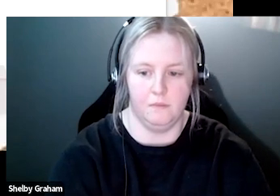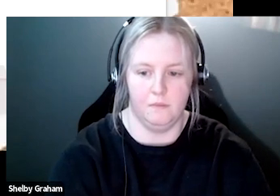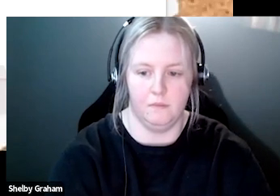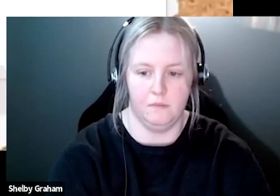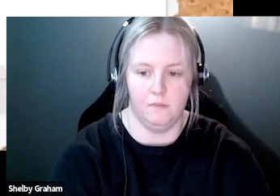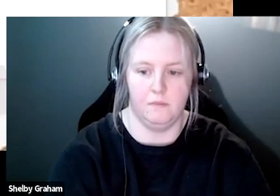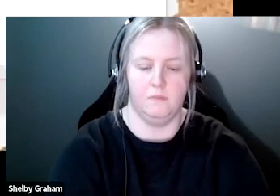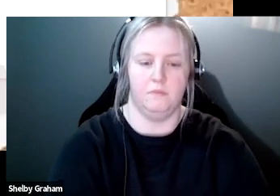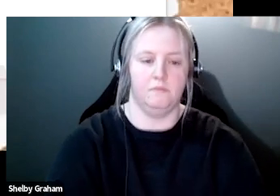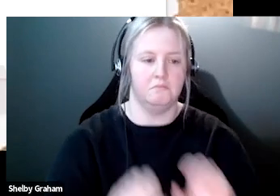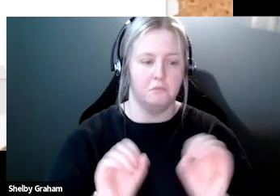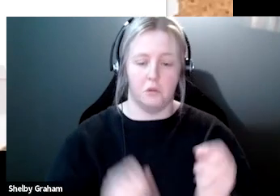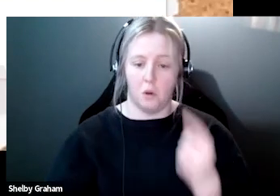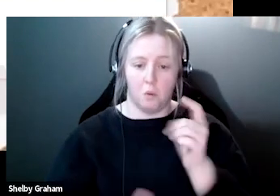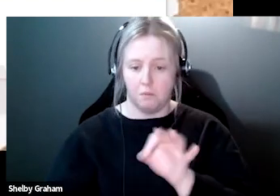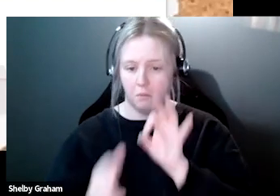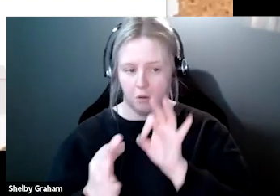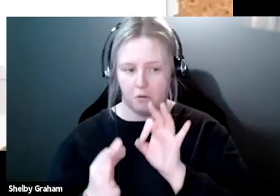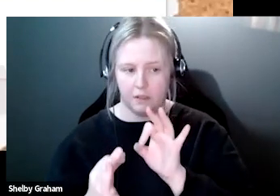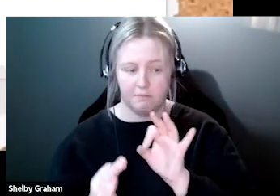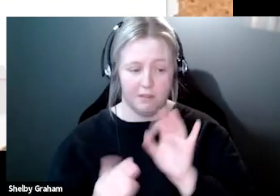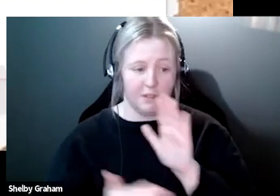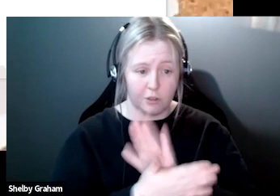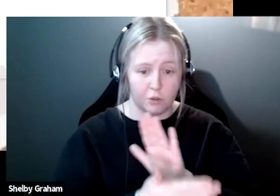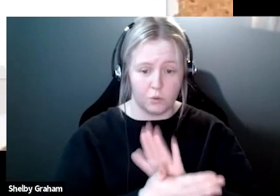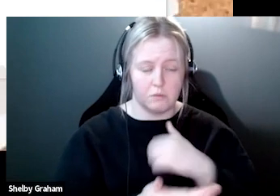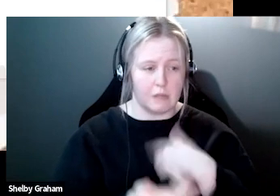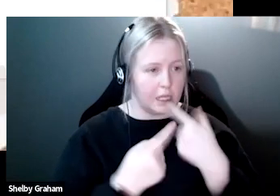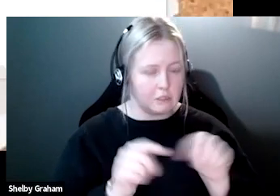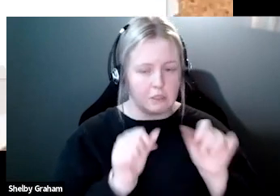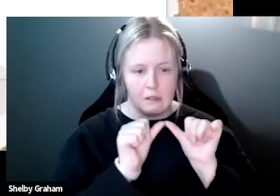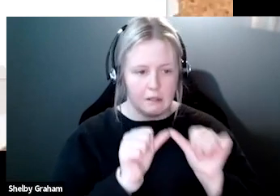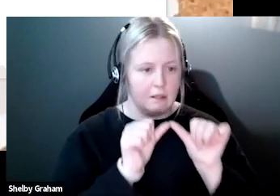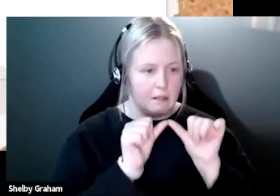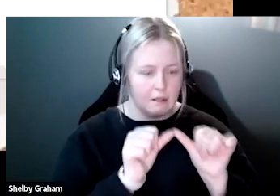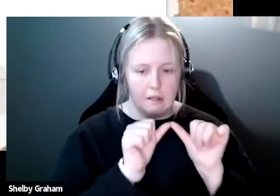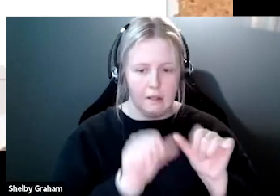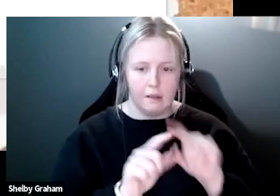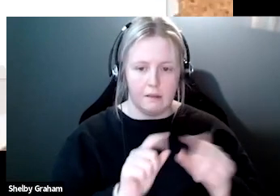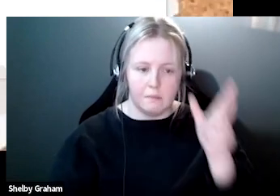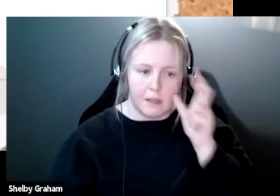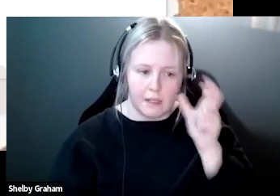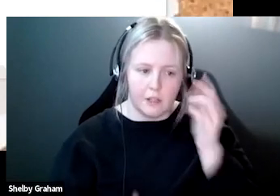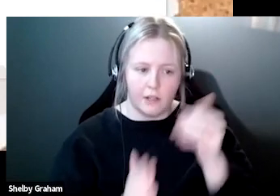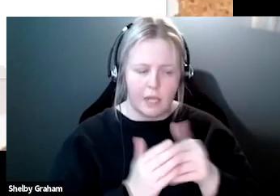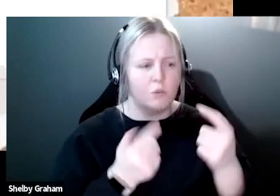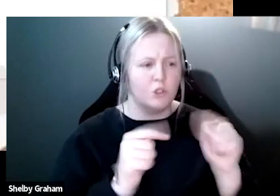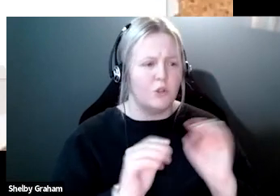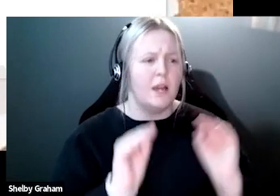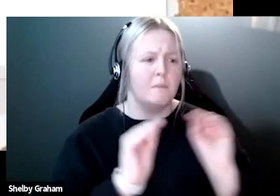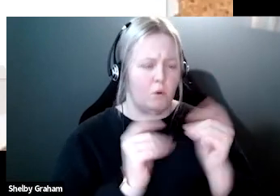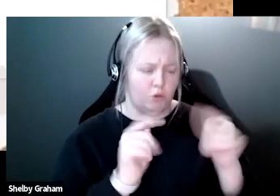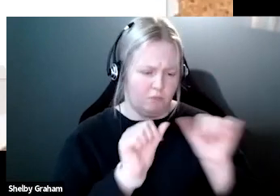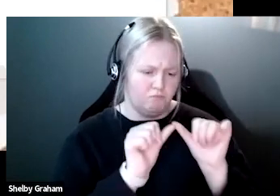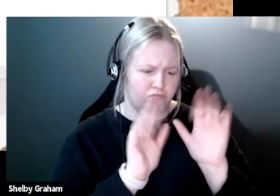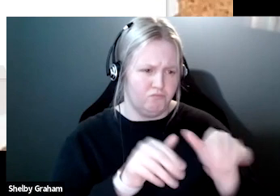really hard in school, even in classes I didn't like, but kept hearing the refrain, try harder.